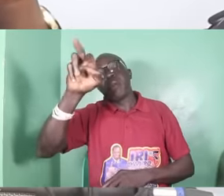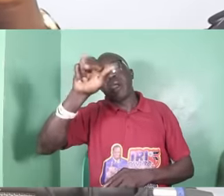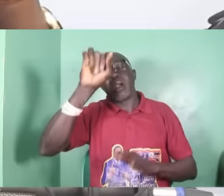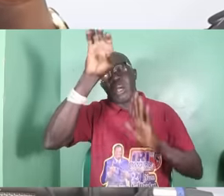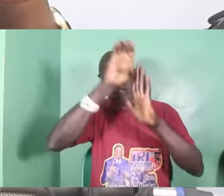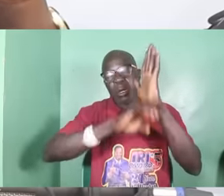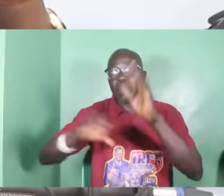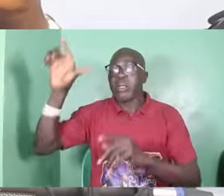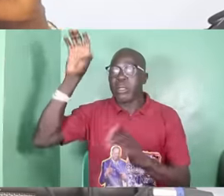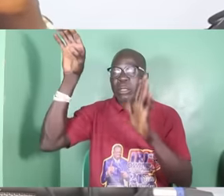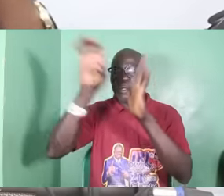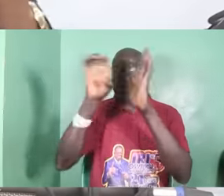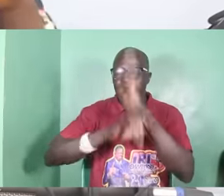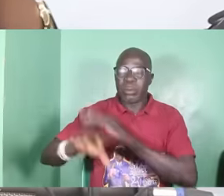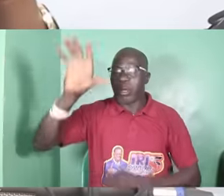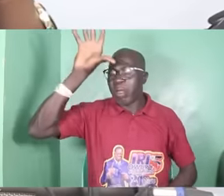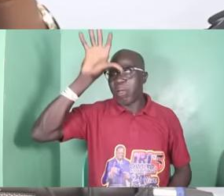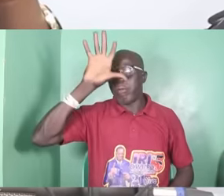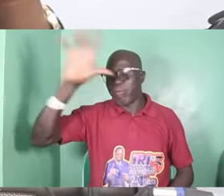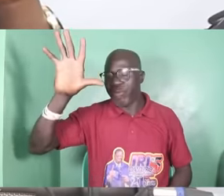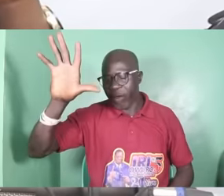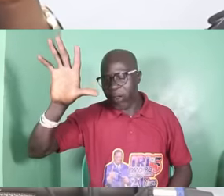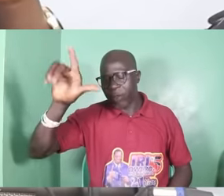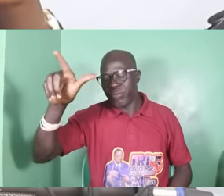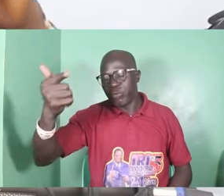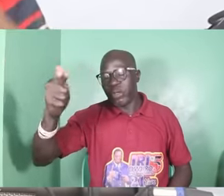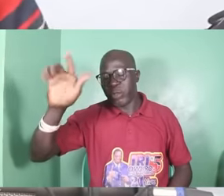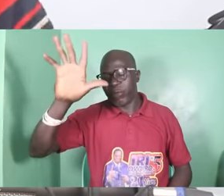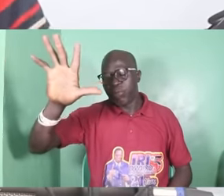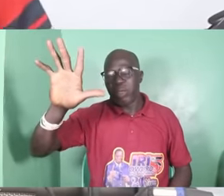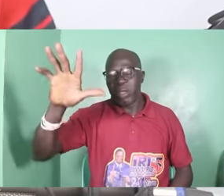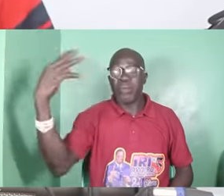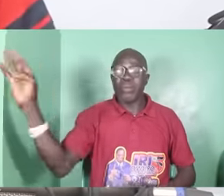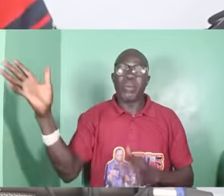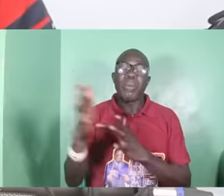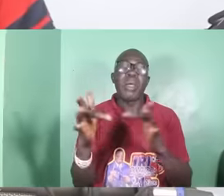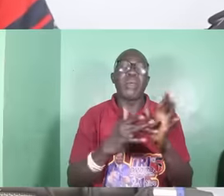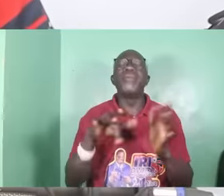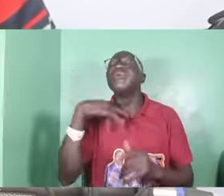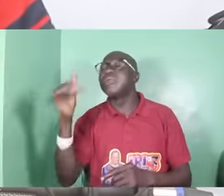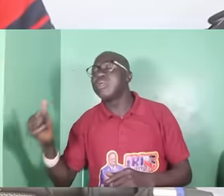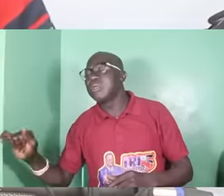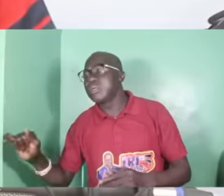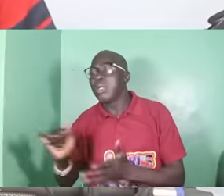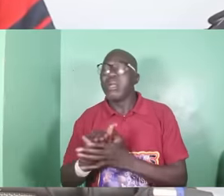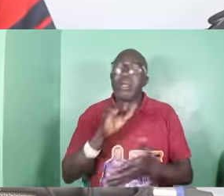Mark, chapter 5, we will start from verse 25. The Bible says,